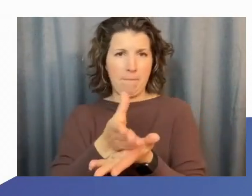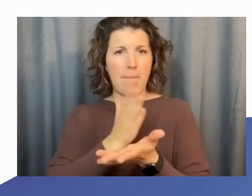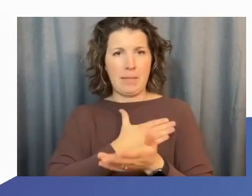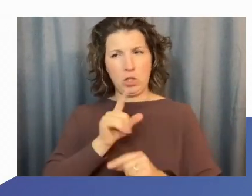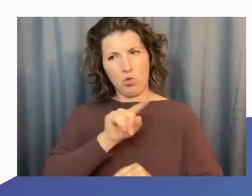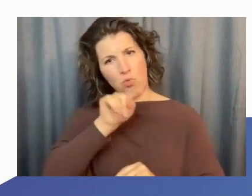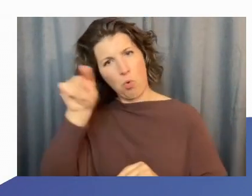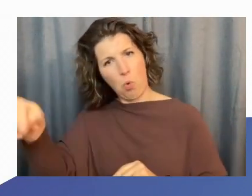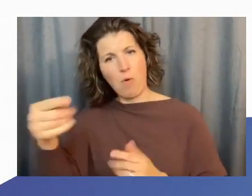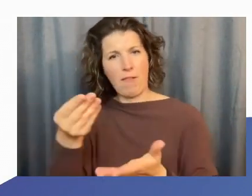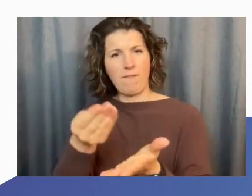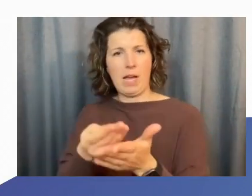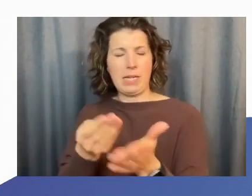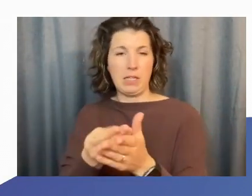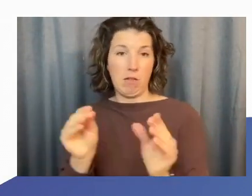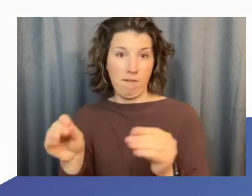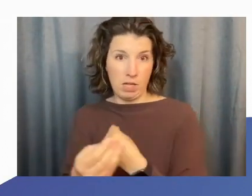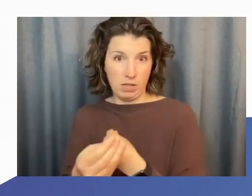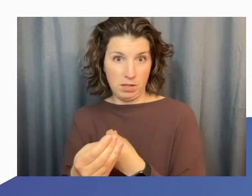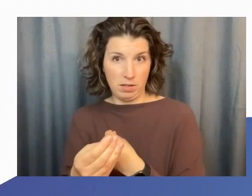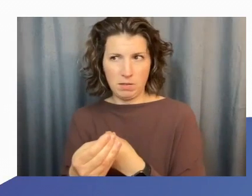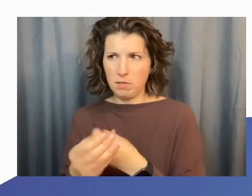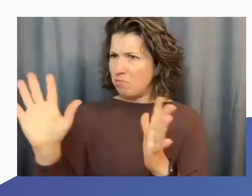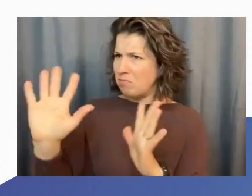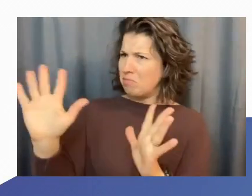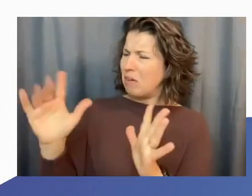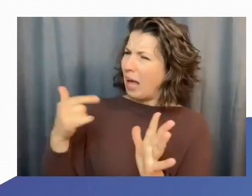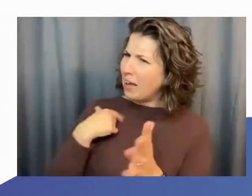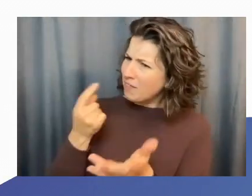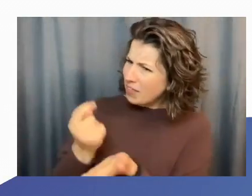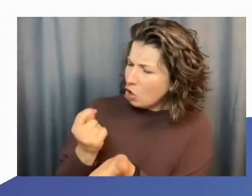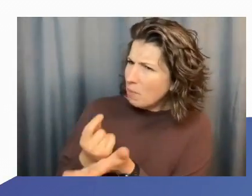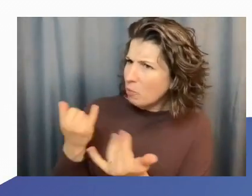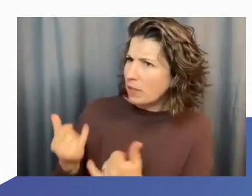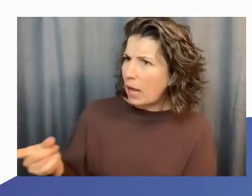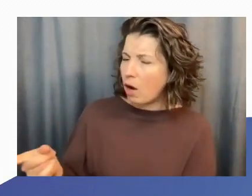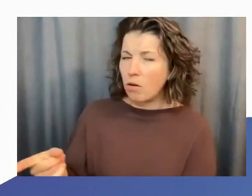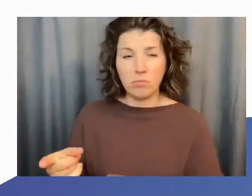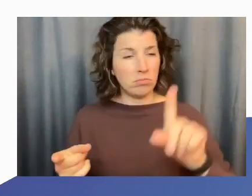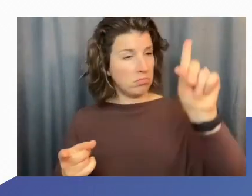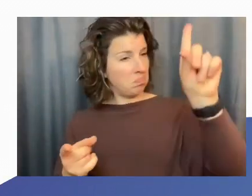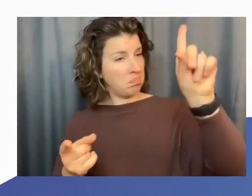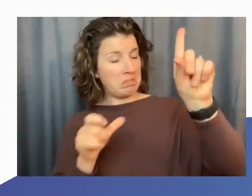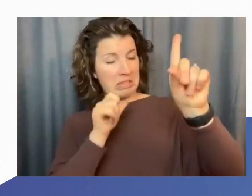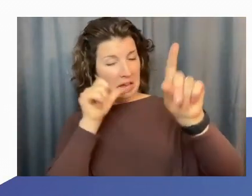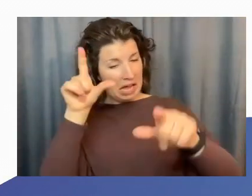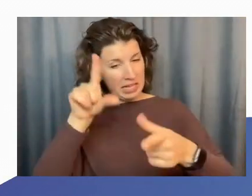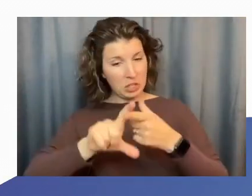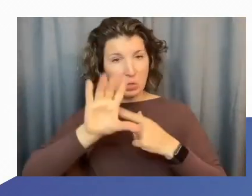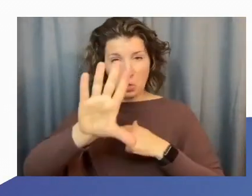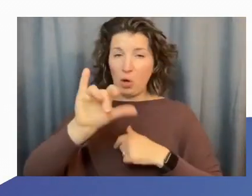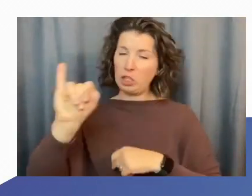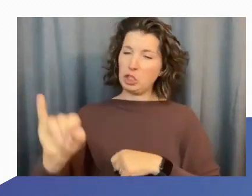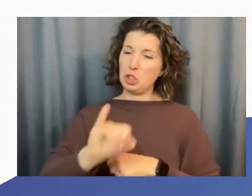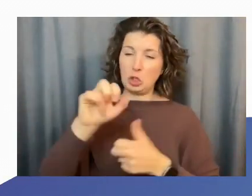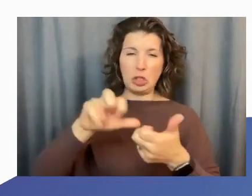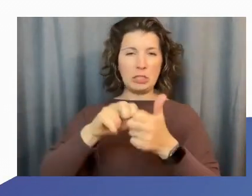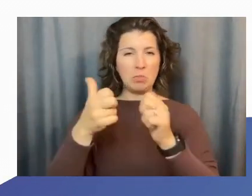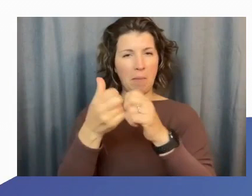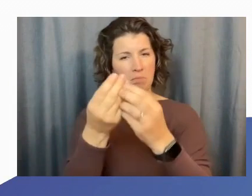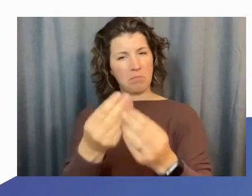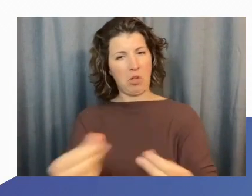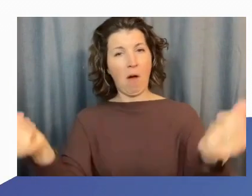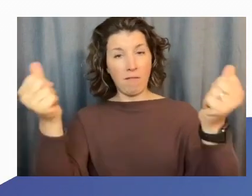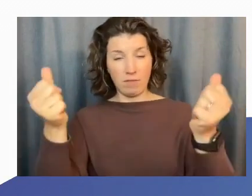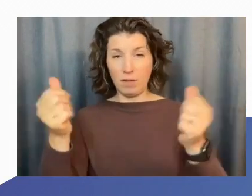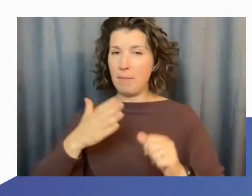office. But I have therapy now, I protested. Not until your insurance problems are straightened out, my